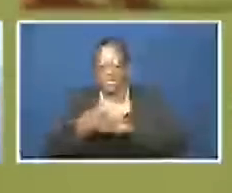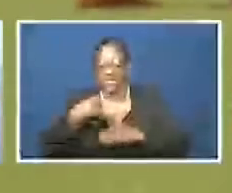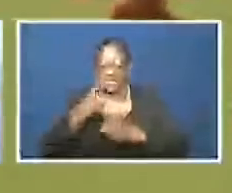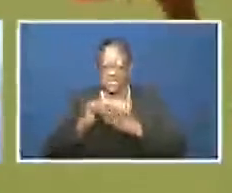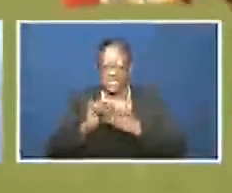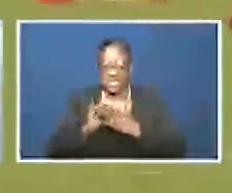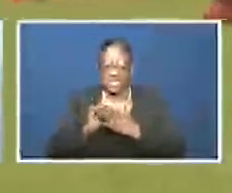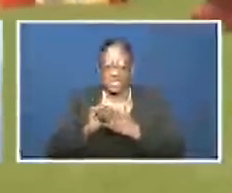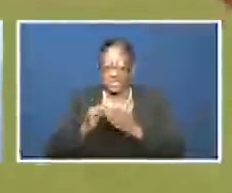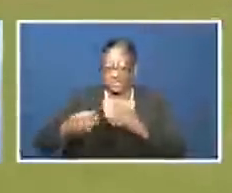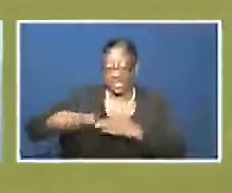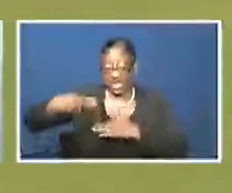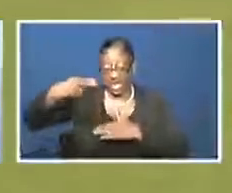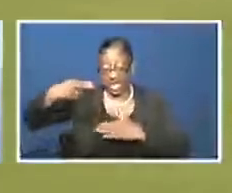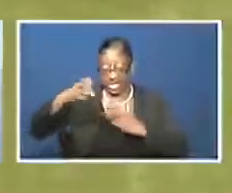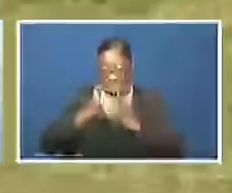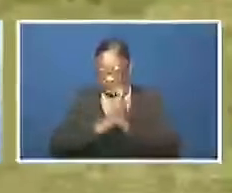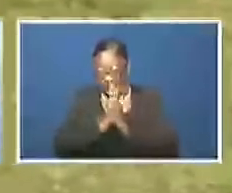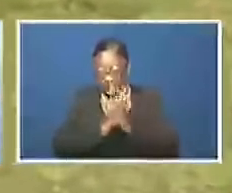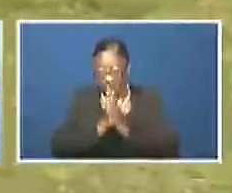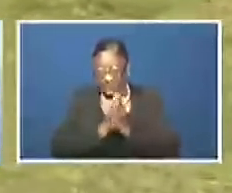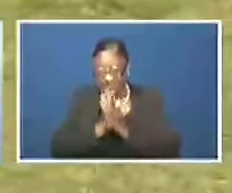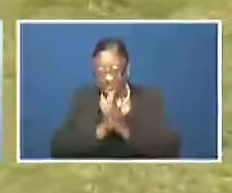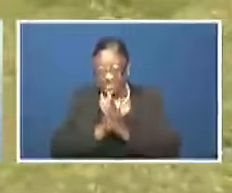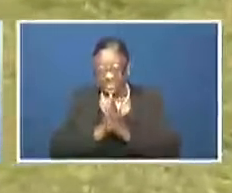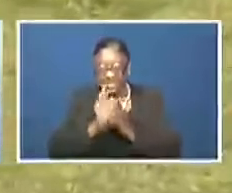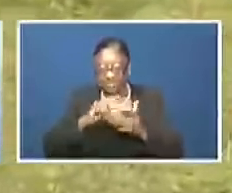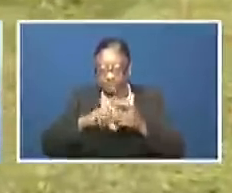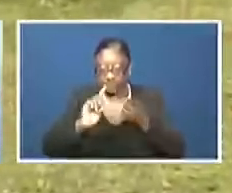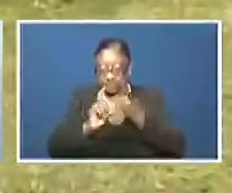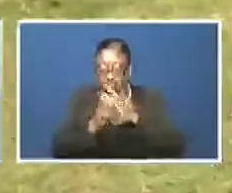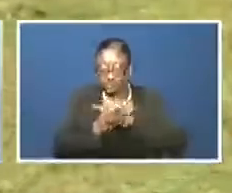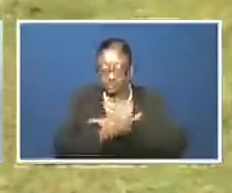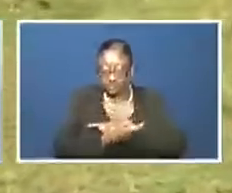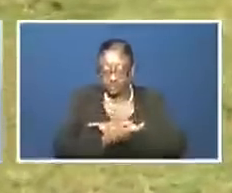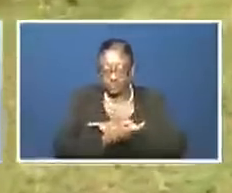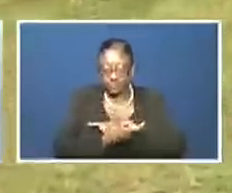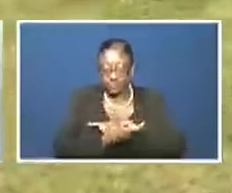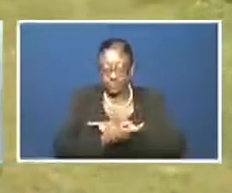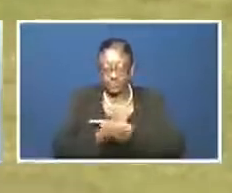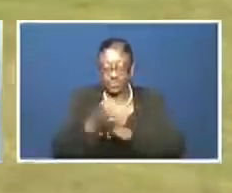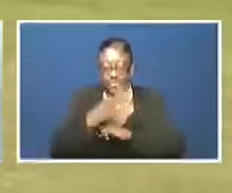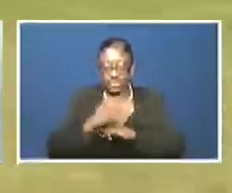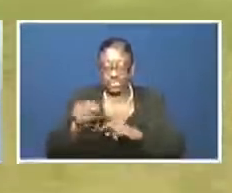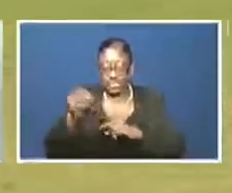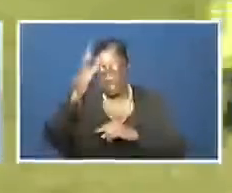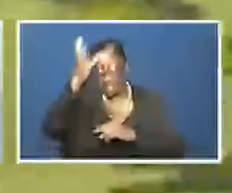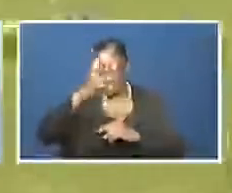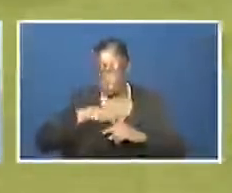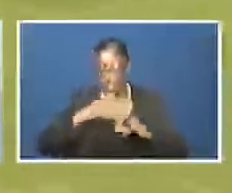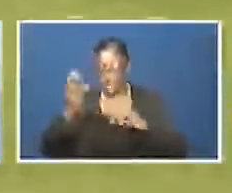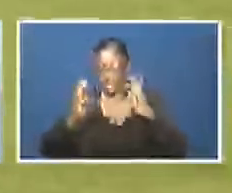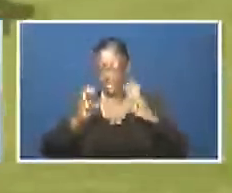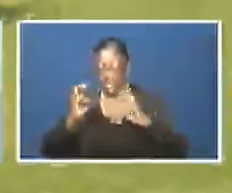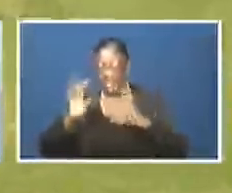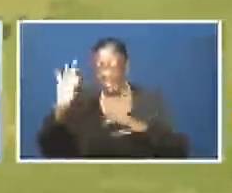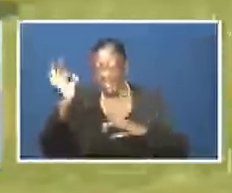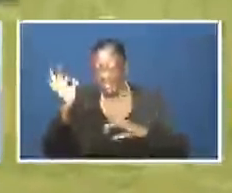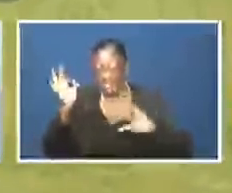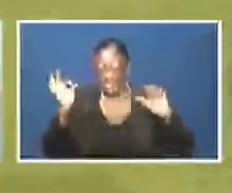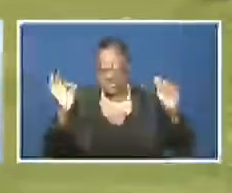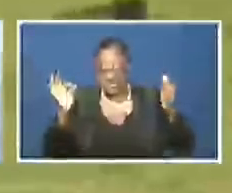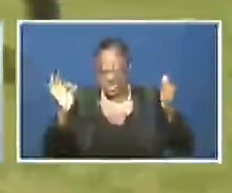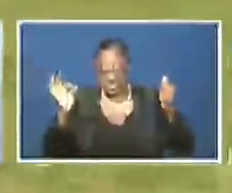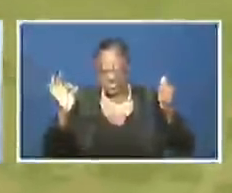high in this one, but ultimately we would see a changing of the guard as the defending men's champs would fall 19-10. And